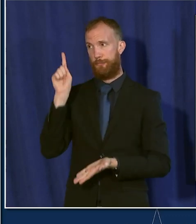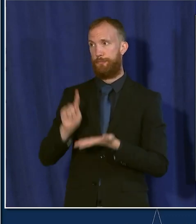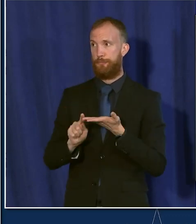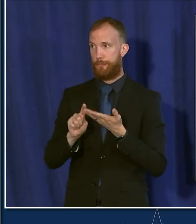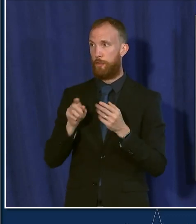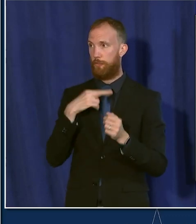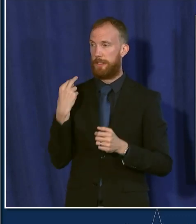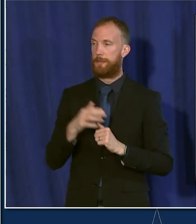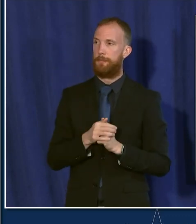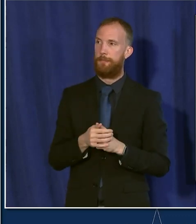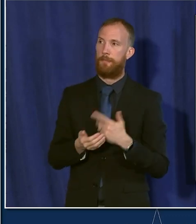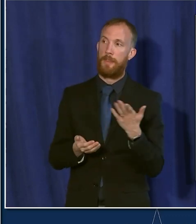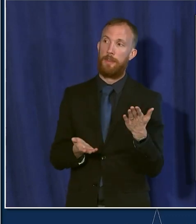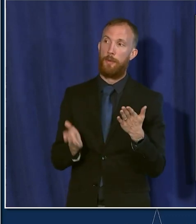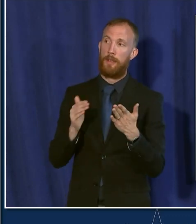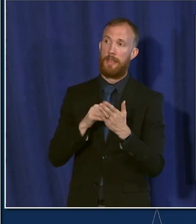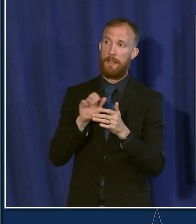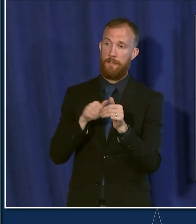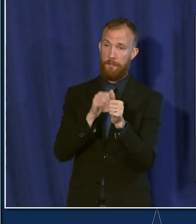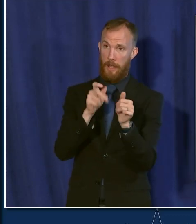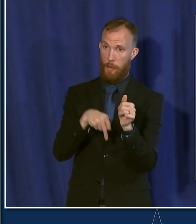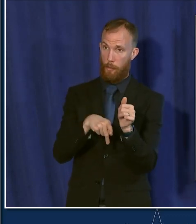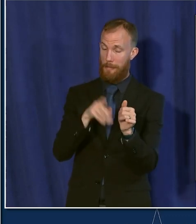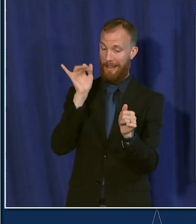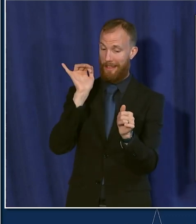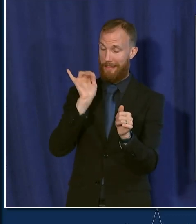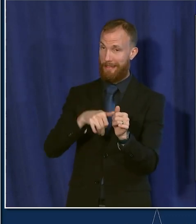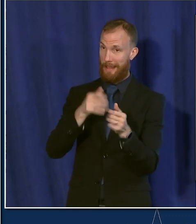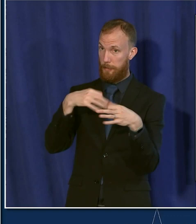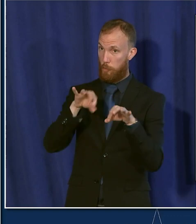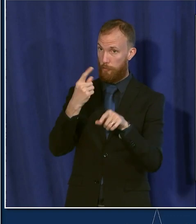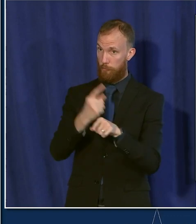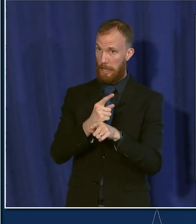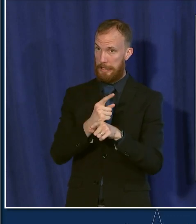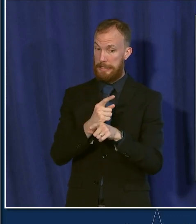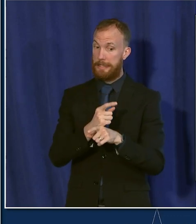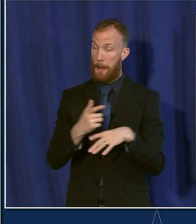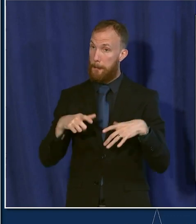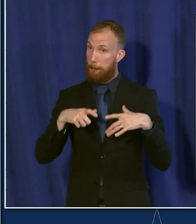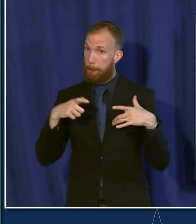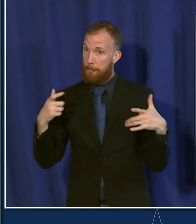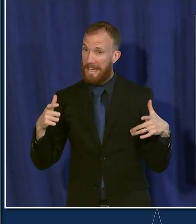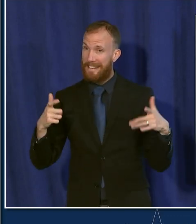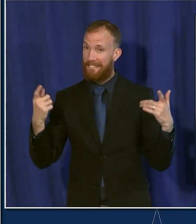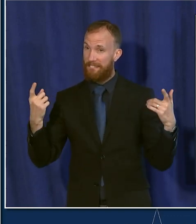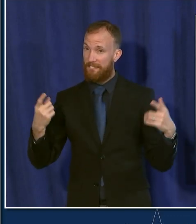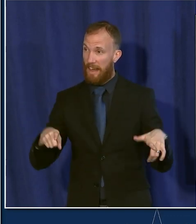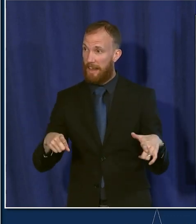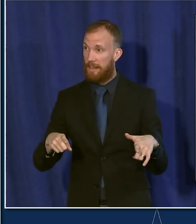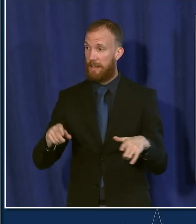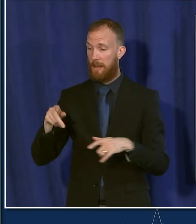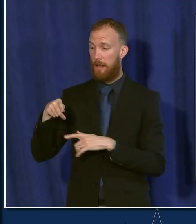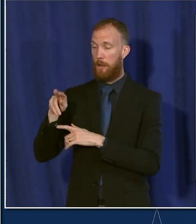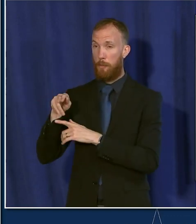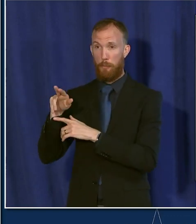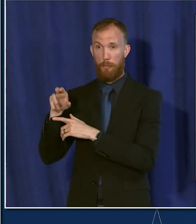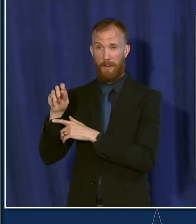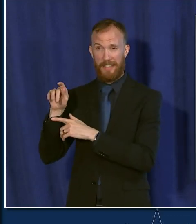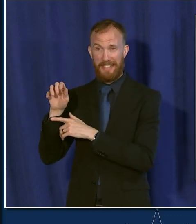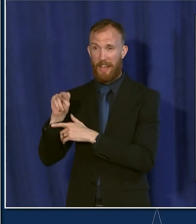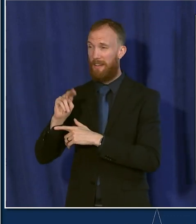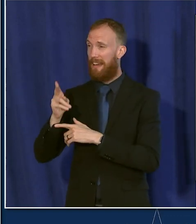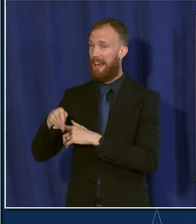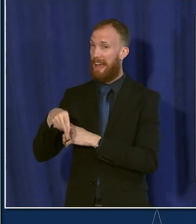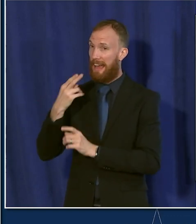that, the follow-up is going to be important, right? This is a big event. This is going to be a litmus test. Again, Provincetown, high vaccination rates, a lot